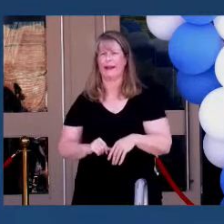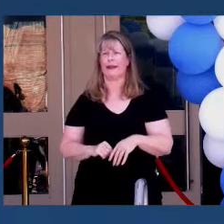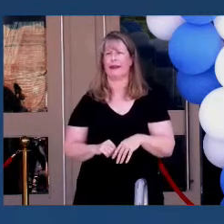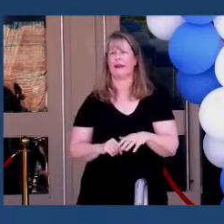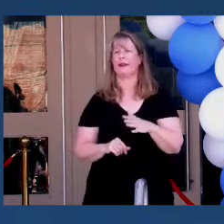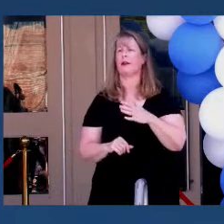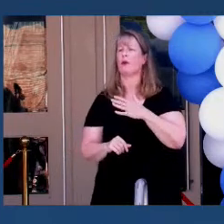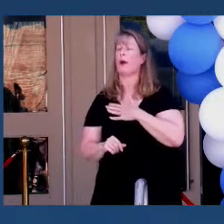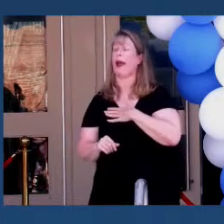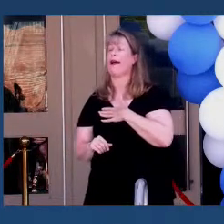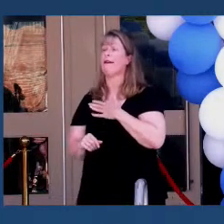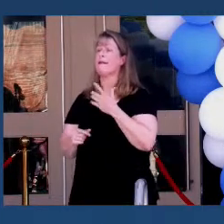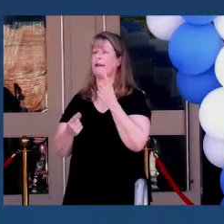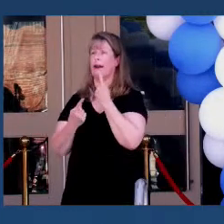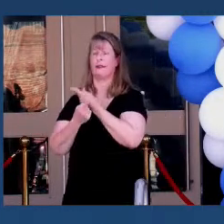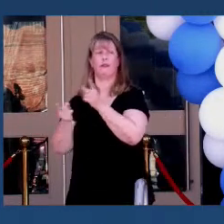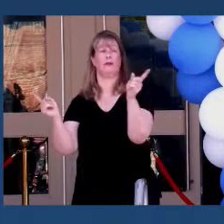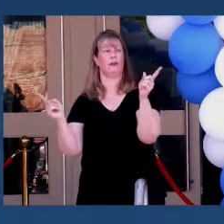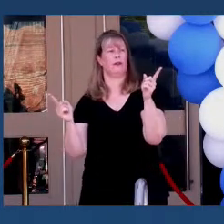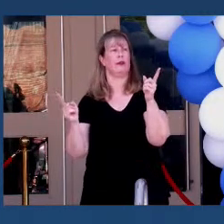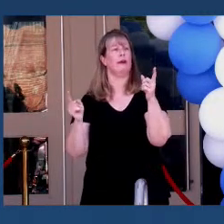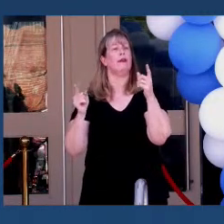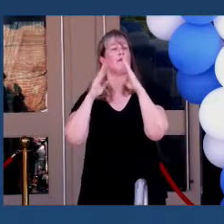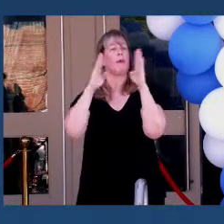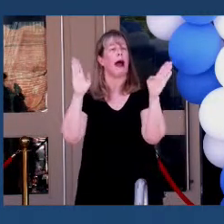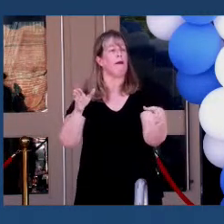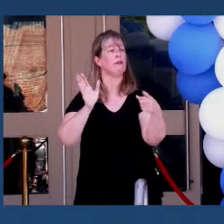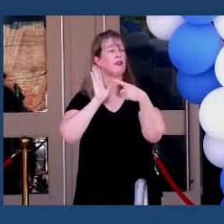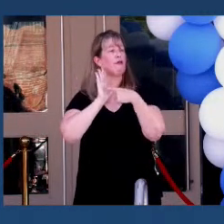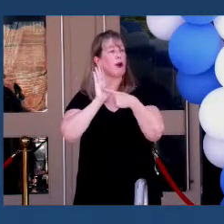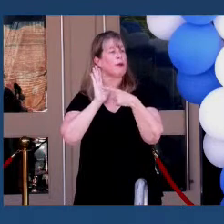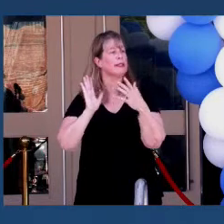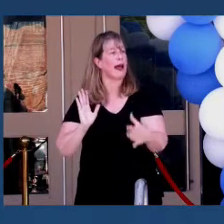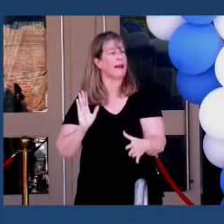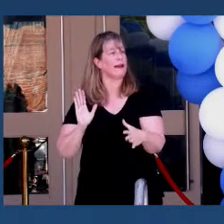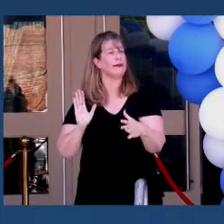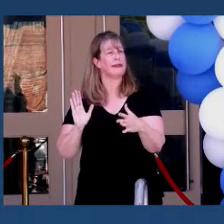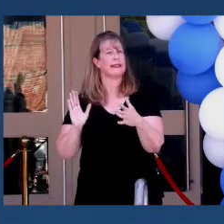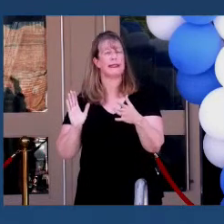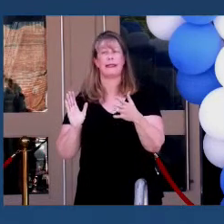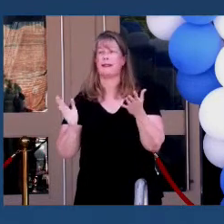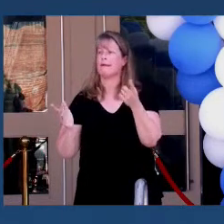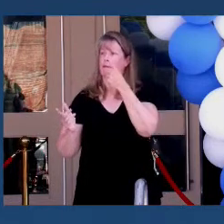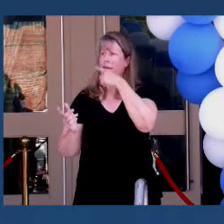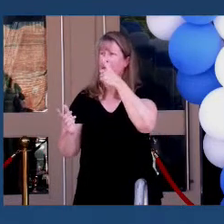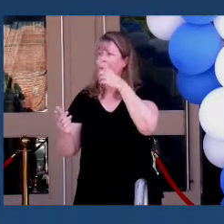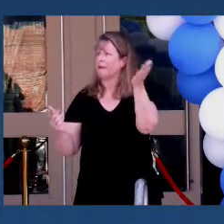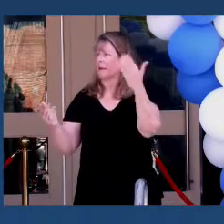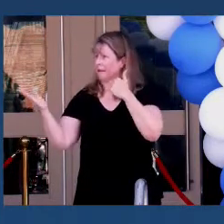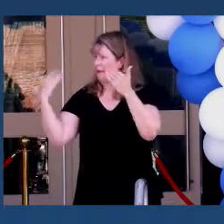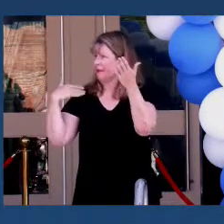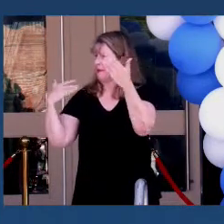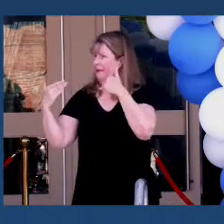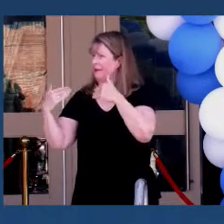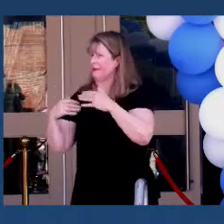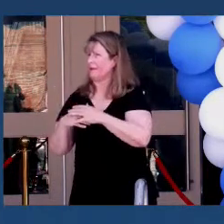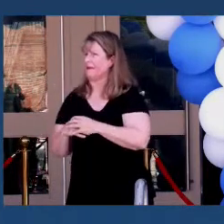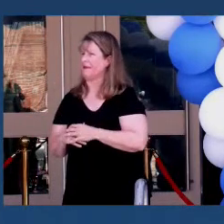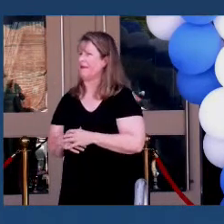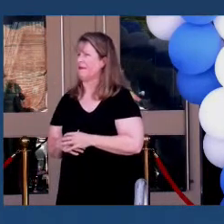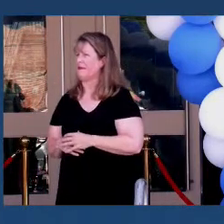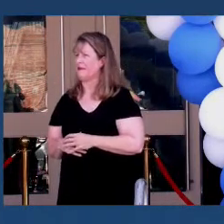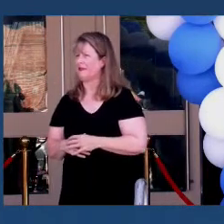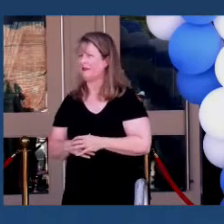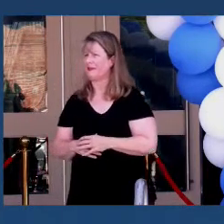of Representatives. I'd like each member of the House of Representatives to come here up to the stage. We have our President